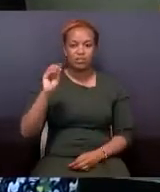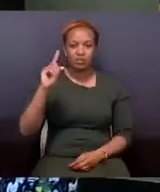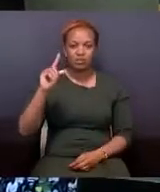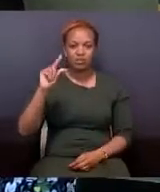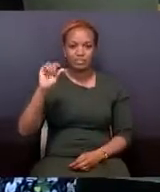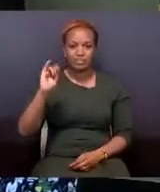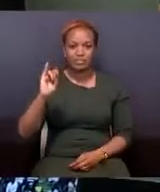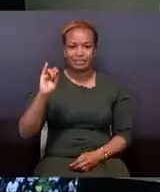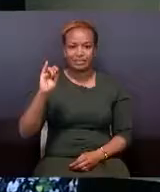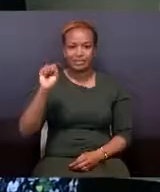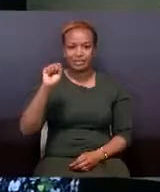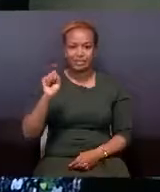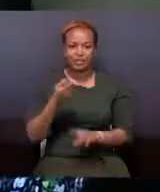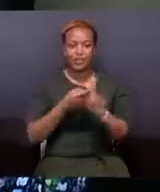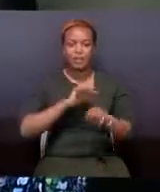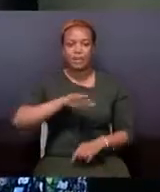Cameroon.